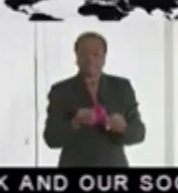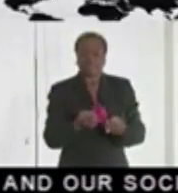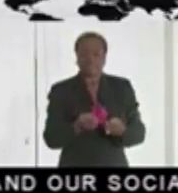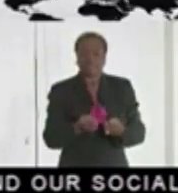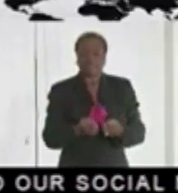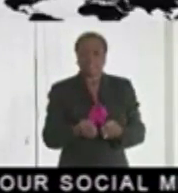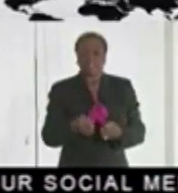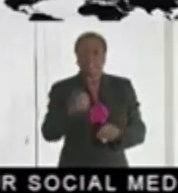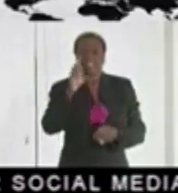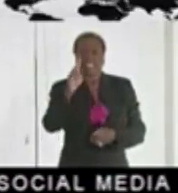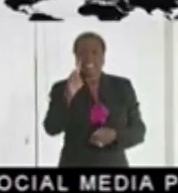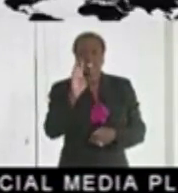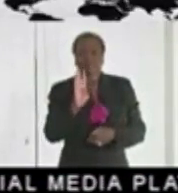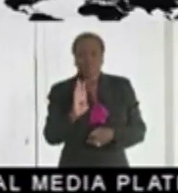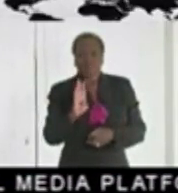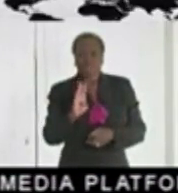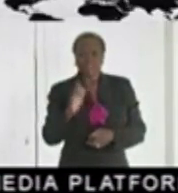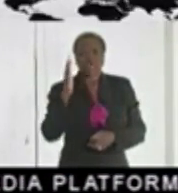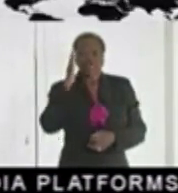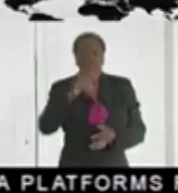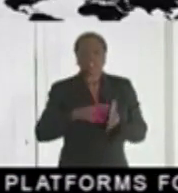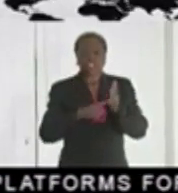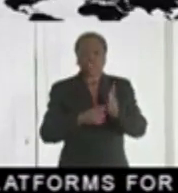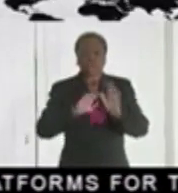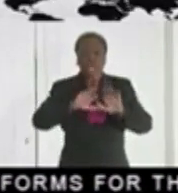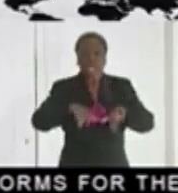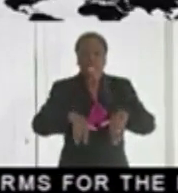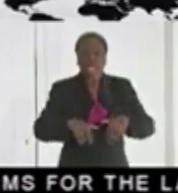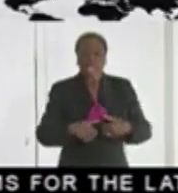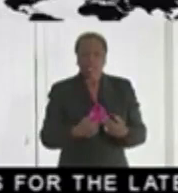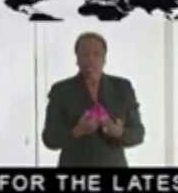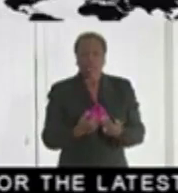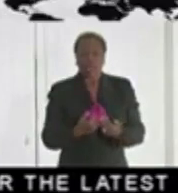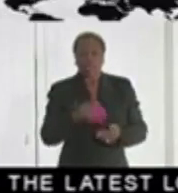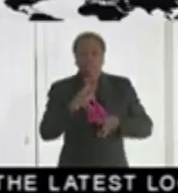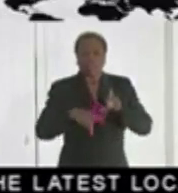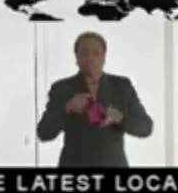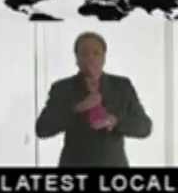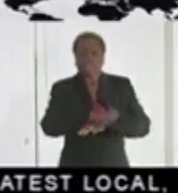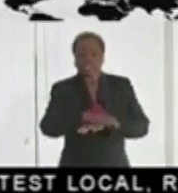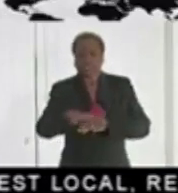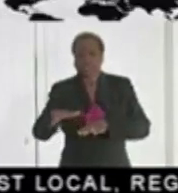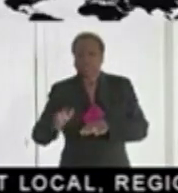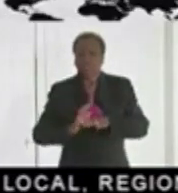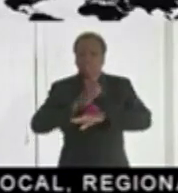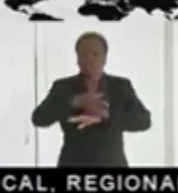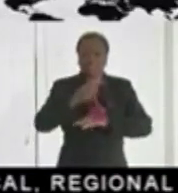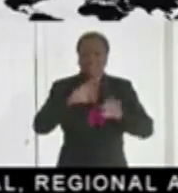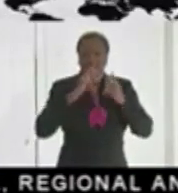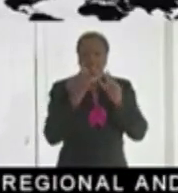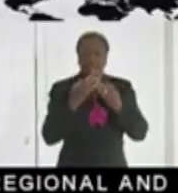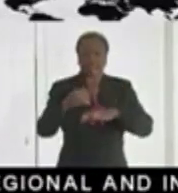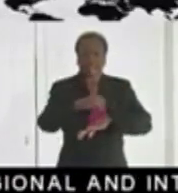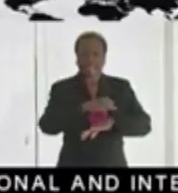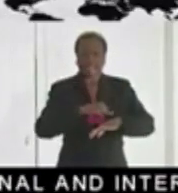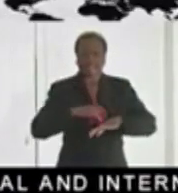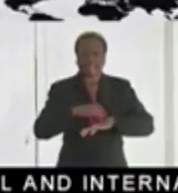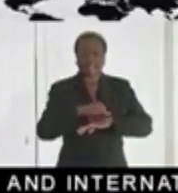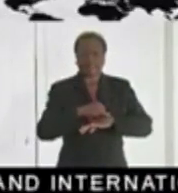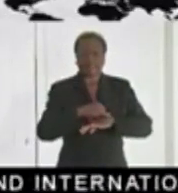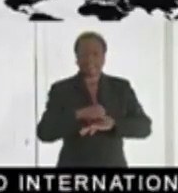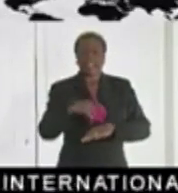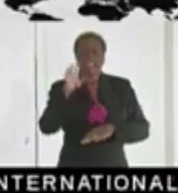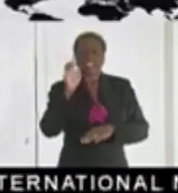The dashboard will also show how cases are distributed across our family of islands.